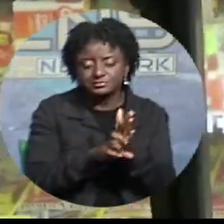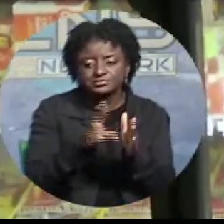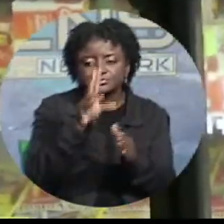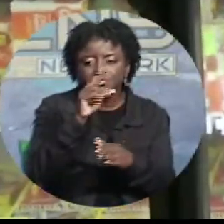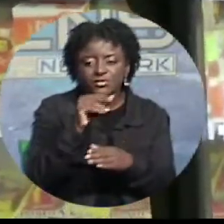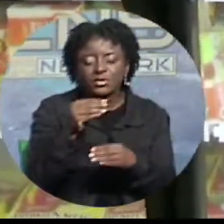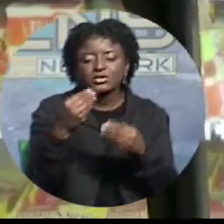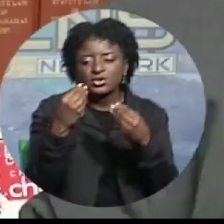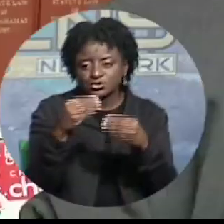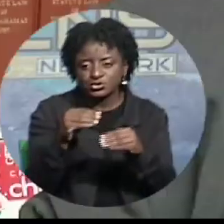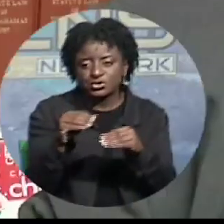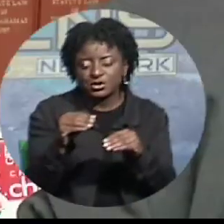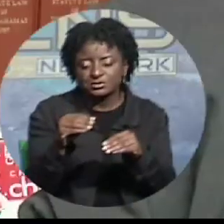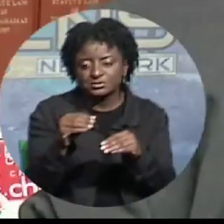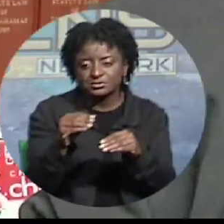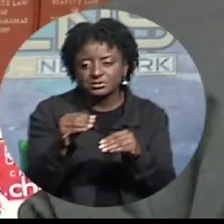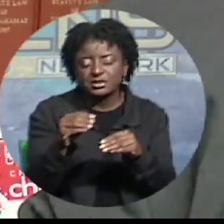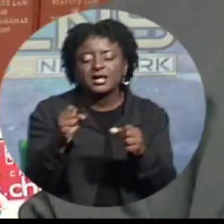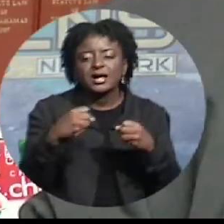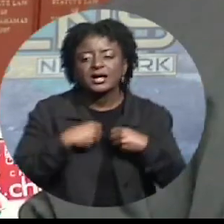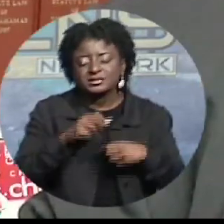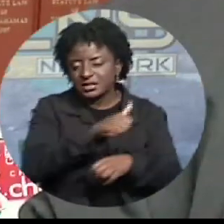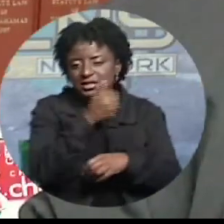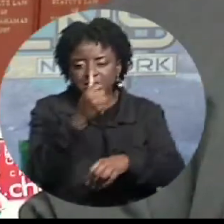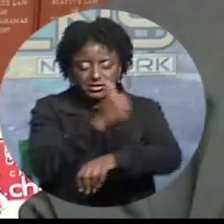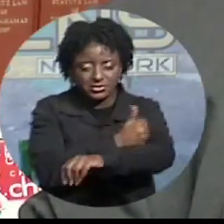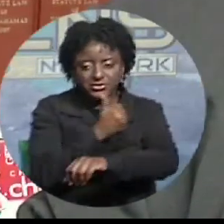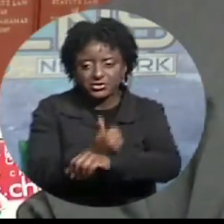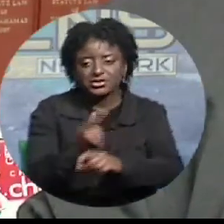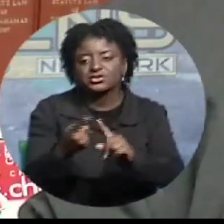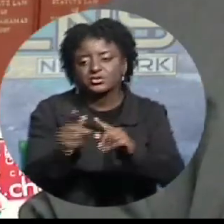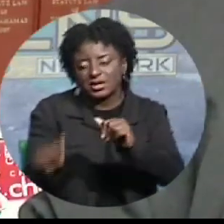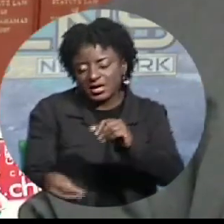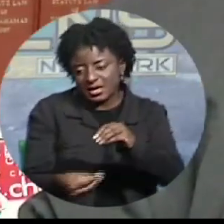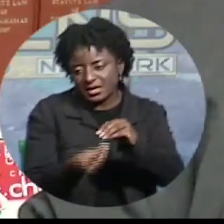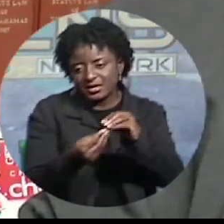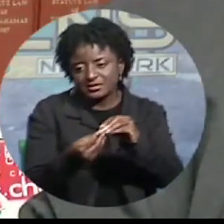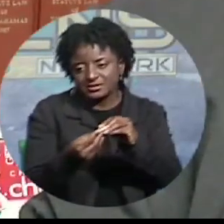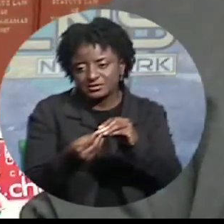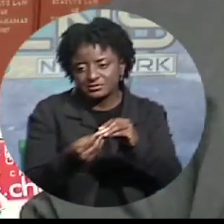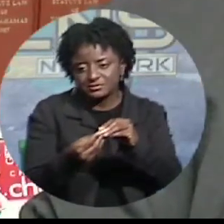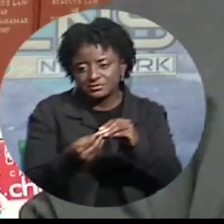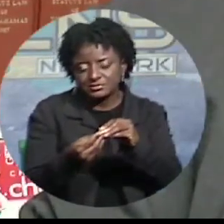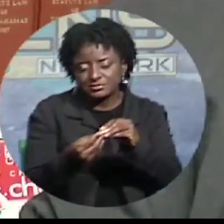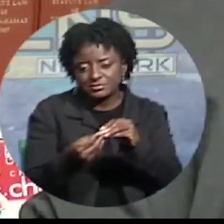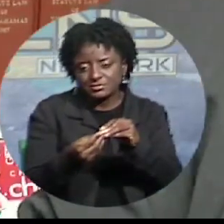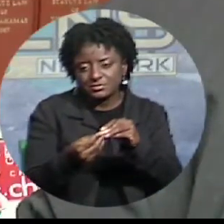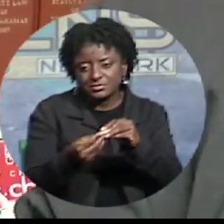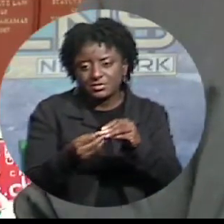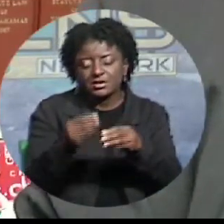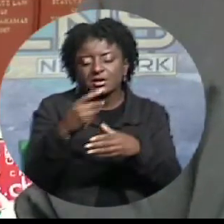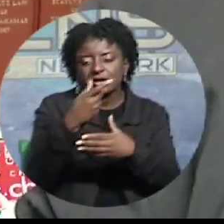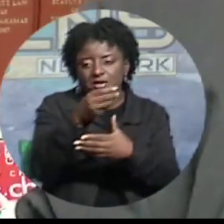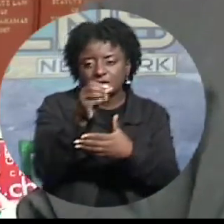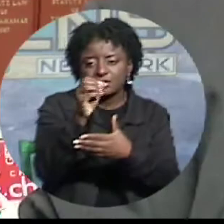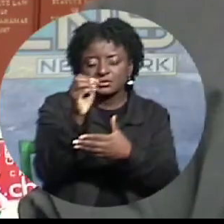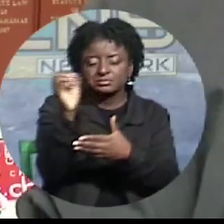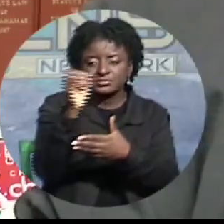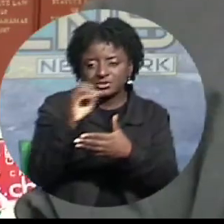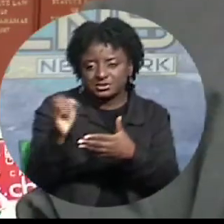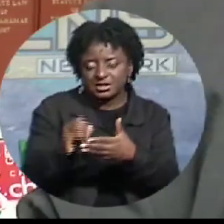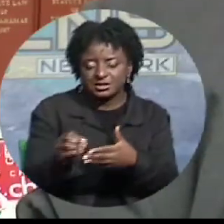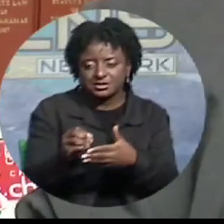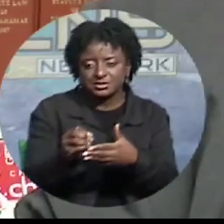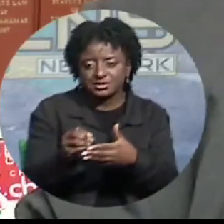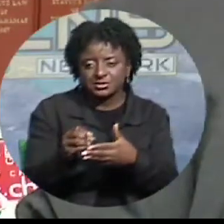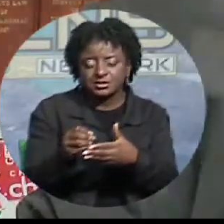any authority to add any surcharge with respect to VAT on any goods sold or services being